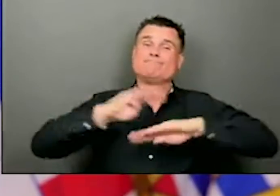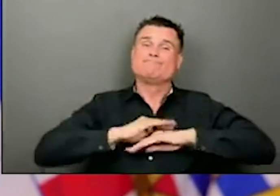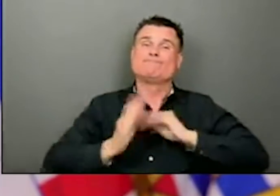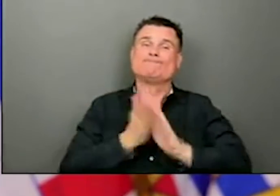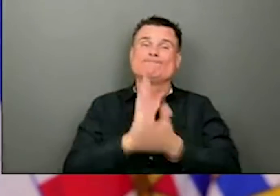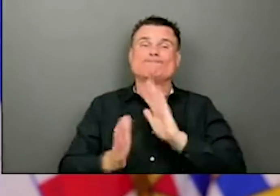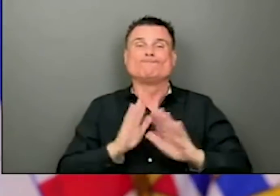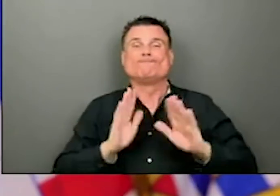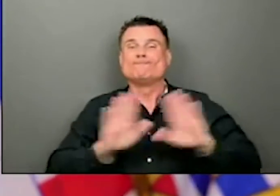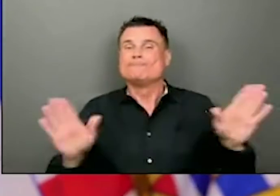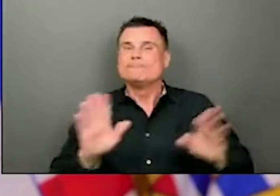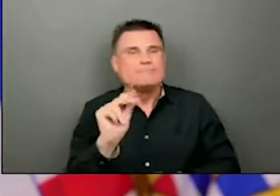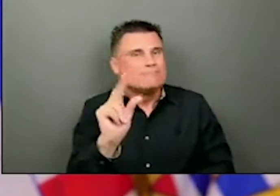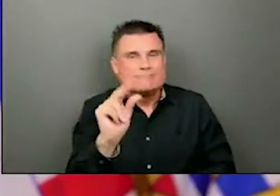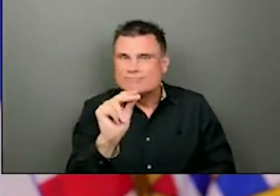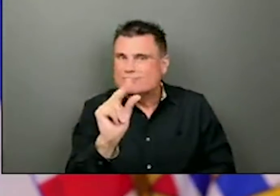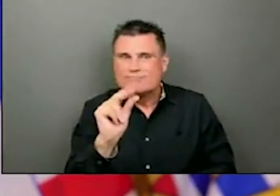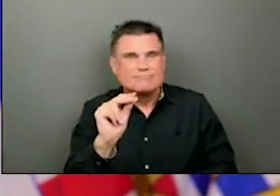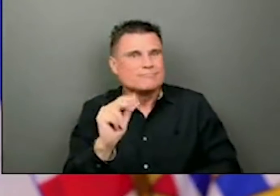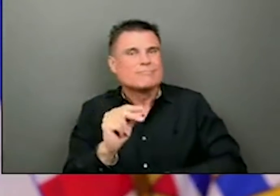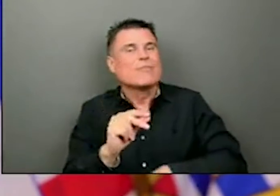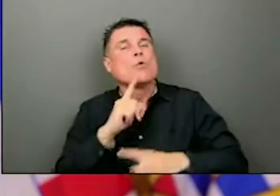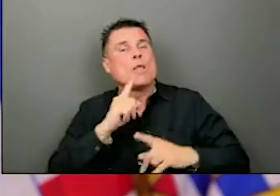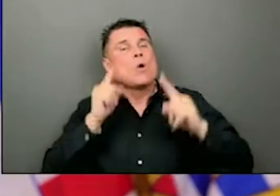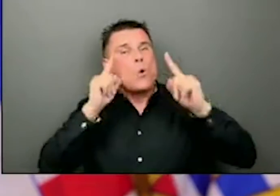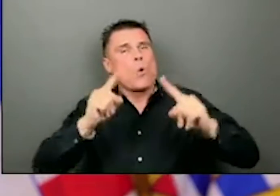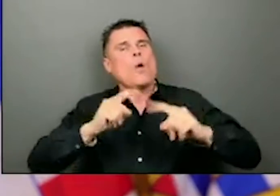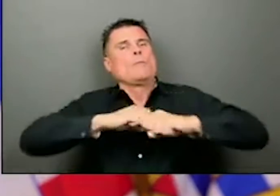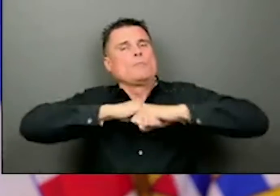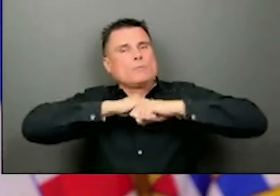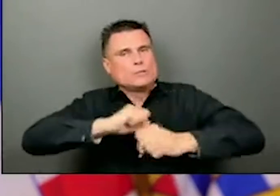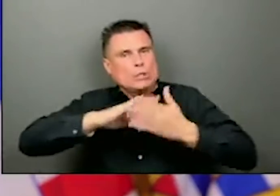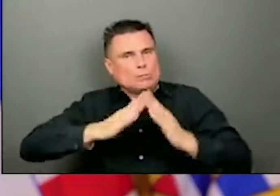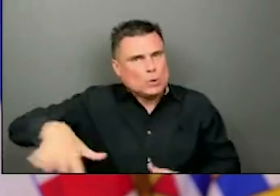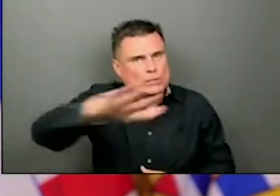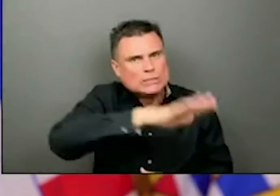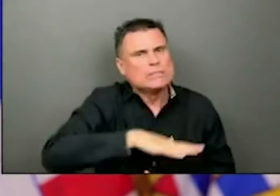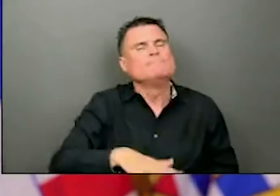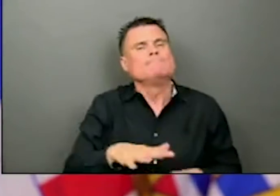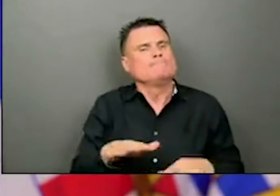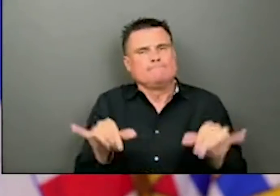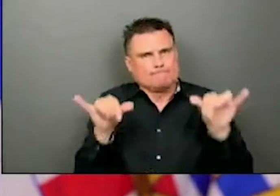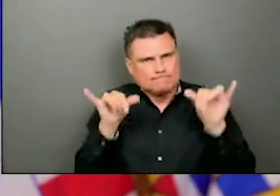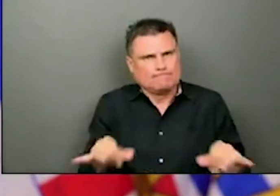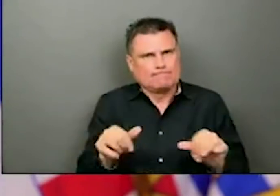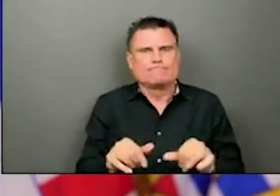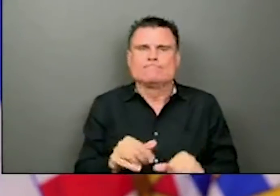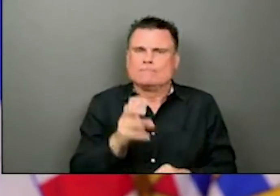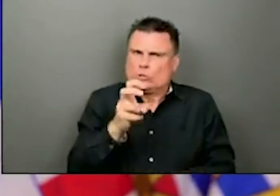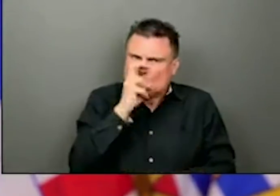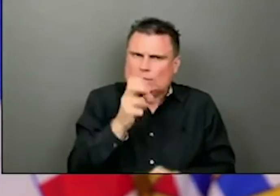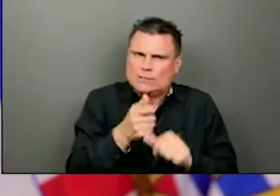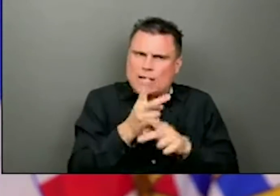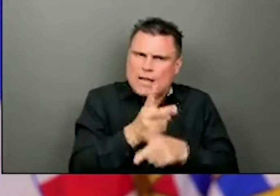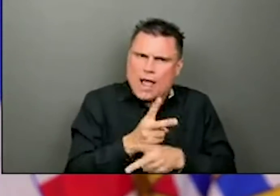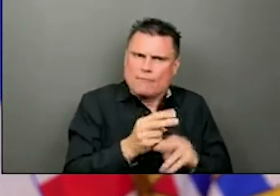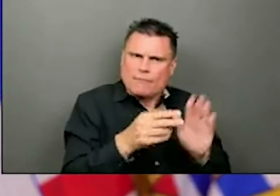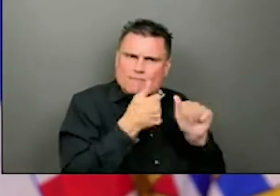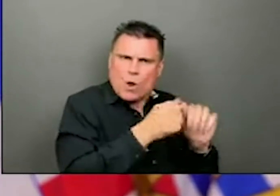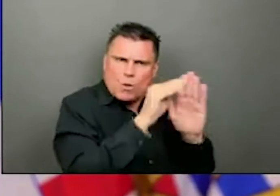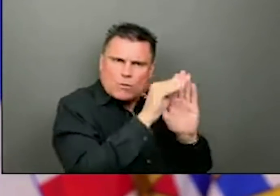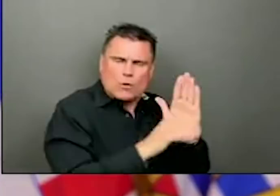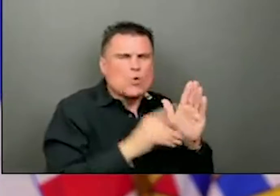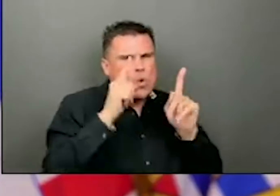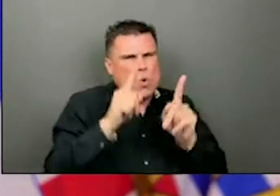vigilant so that we can prevent transmission and stop this pandemic. Registering with the Get Vaccinated